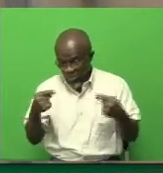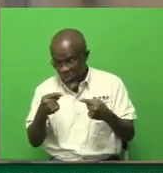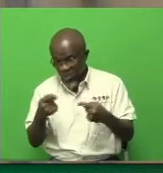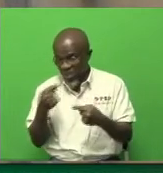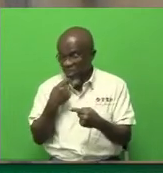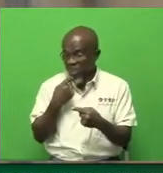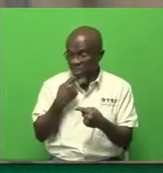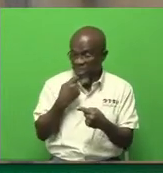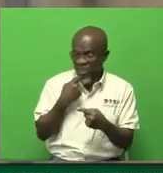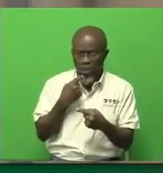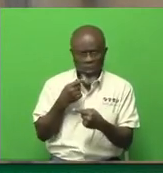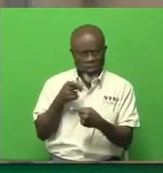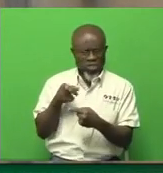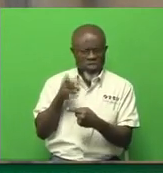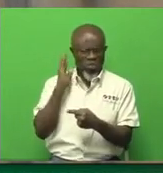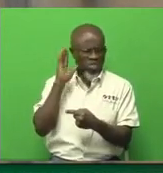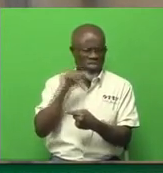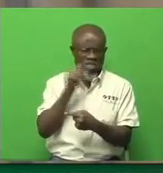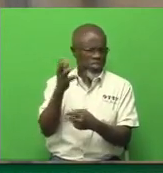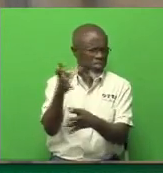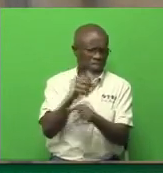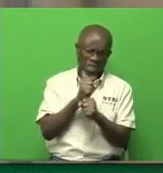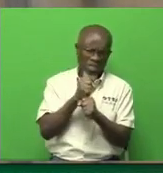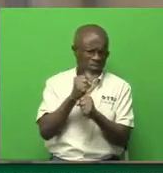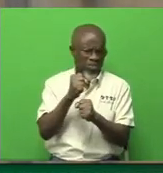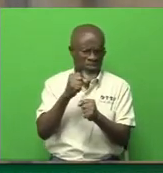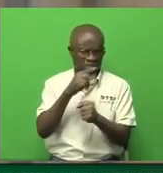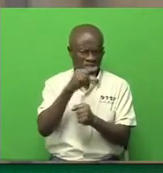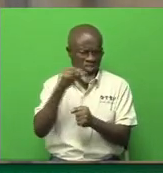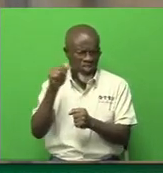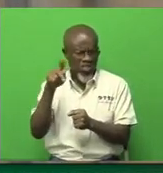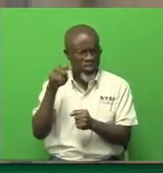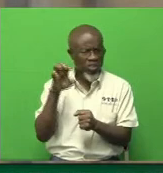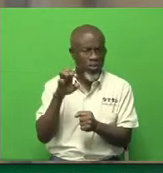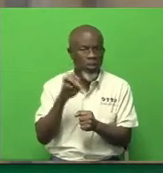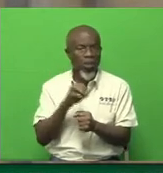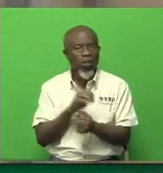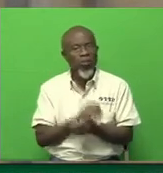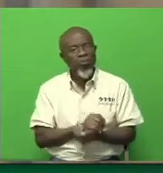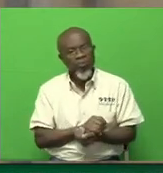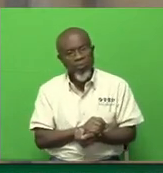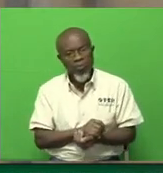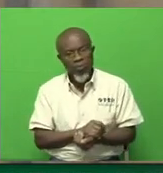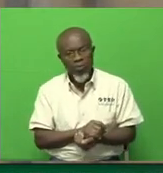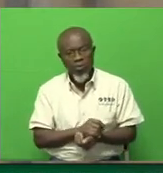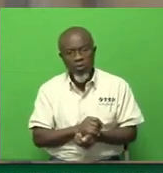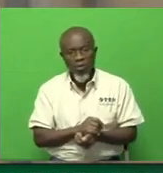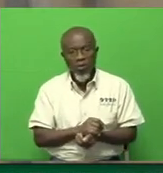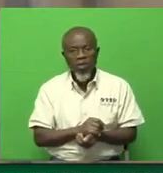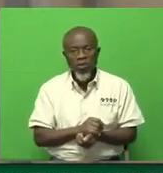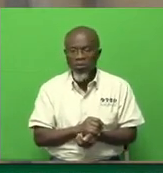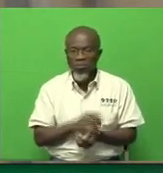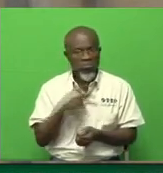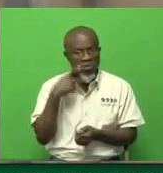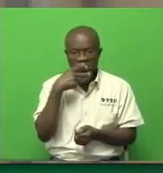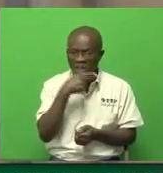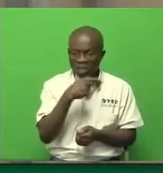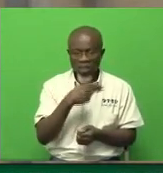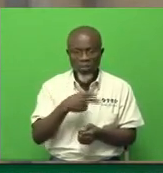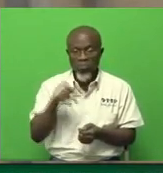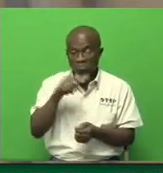disingenuous because the leader of operation knows that we can get access to increased funding forget if it is